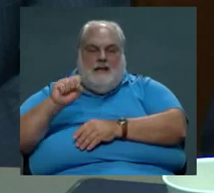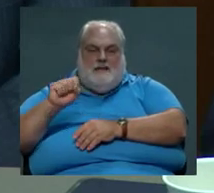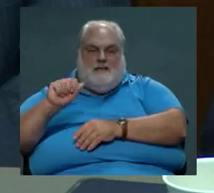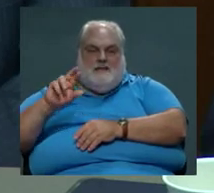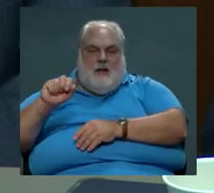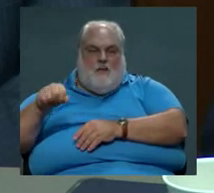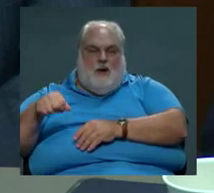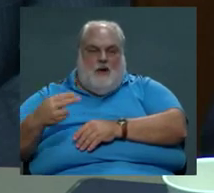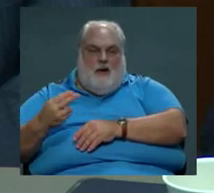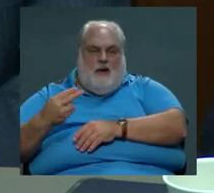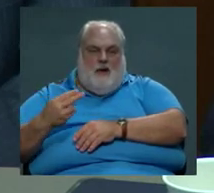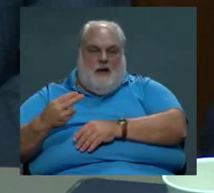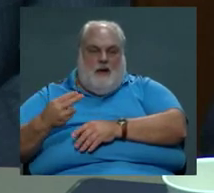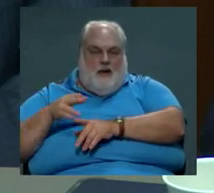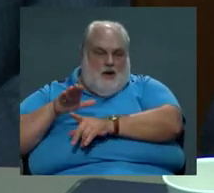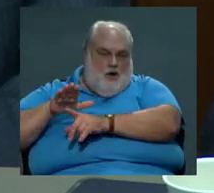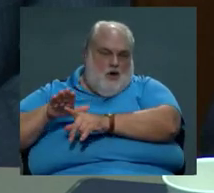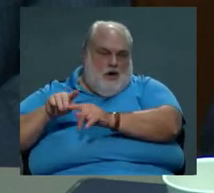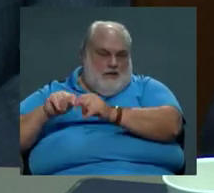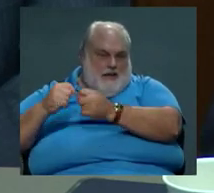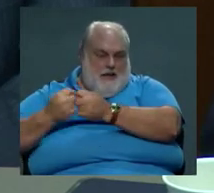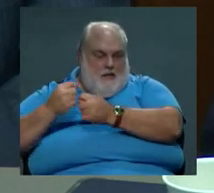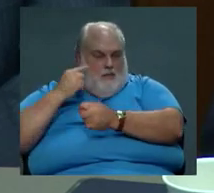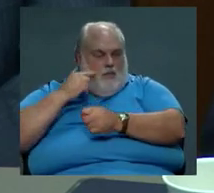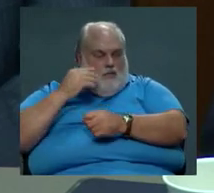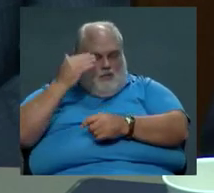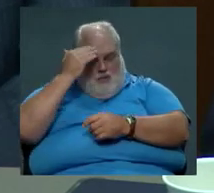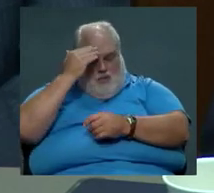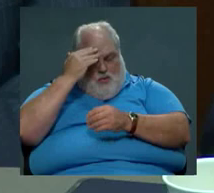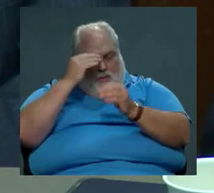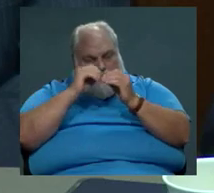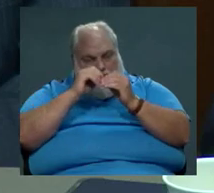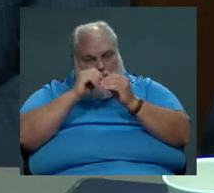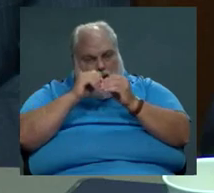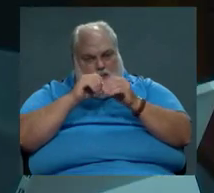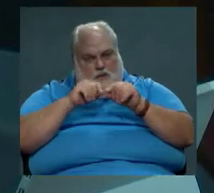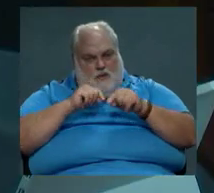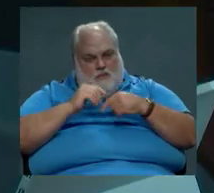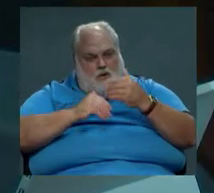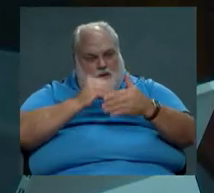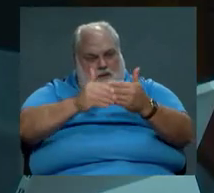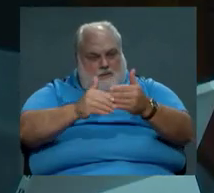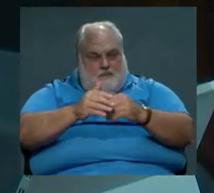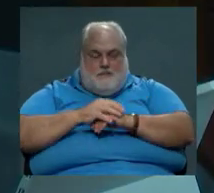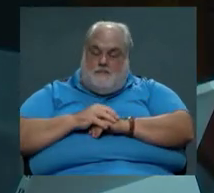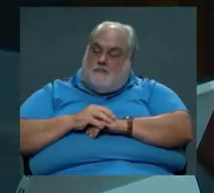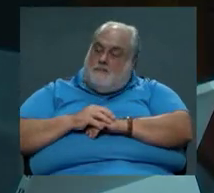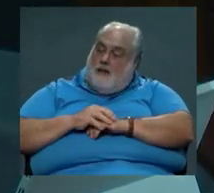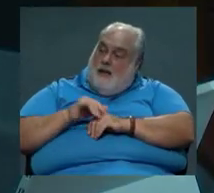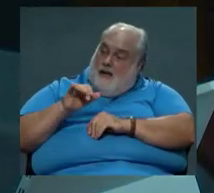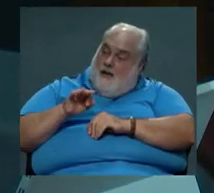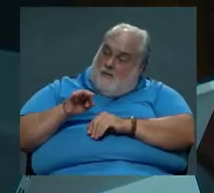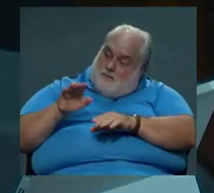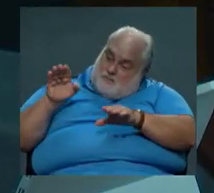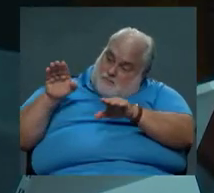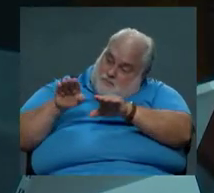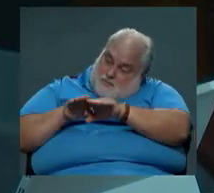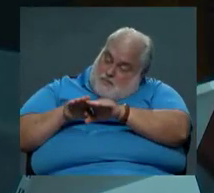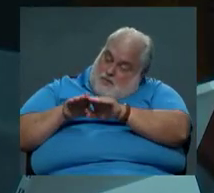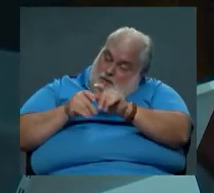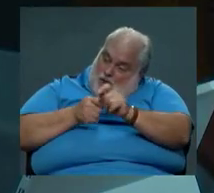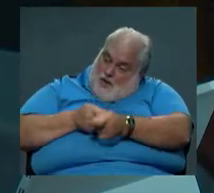at, and we'll know more as we get into the overall operations. It looks like if we're looking at closing one of the golf